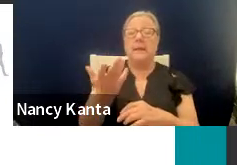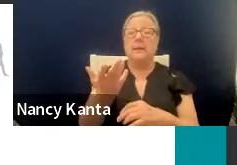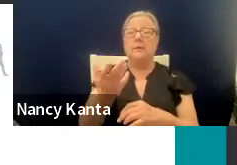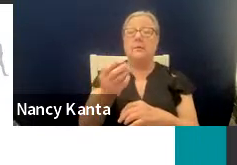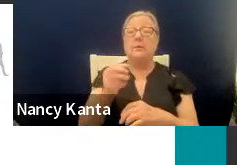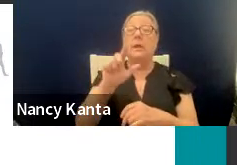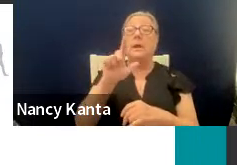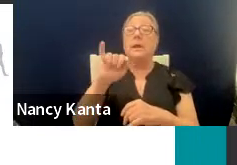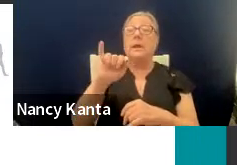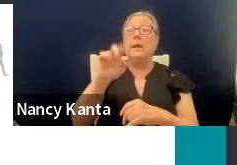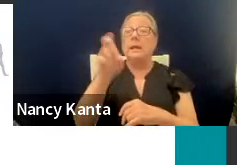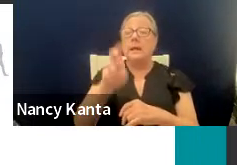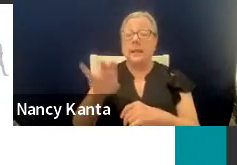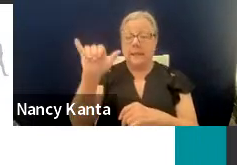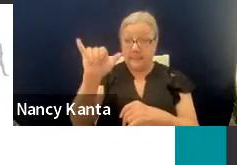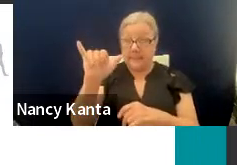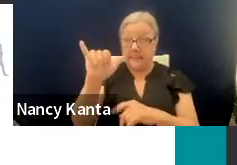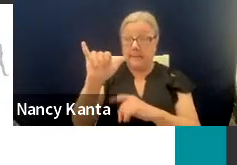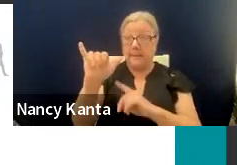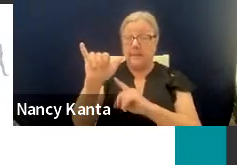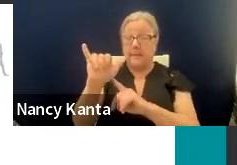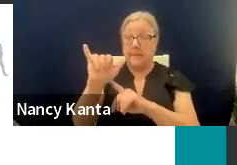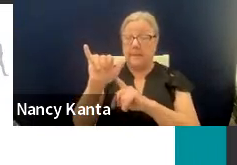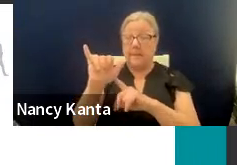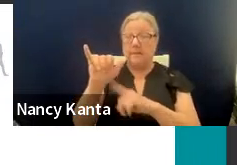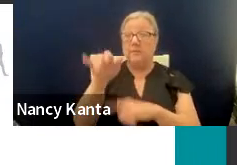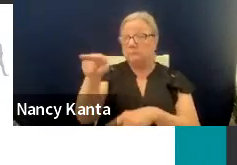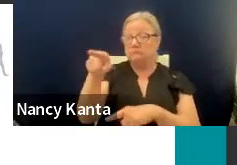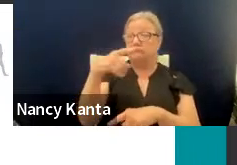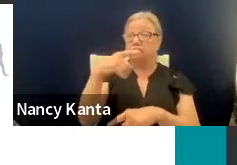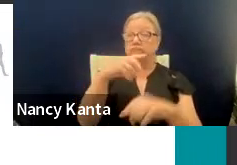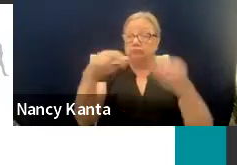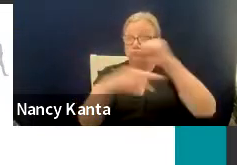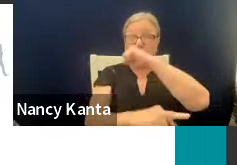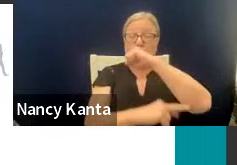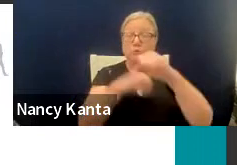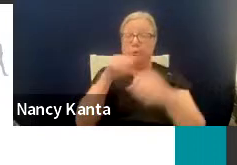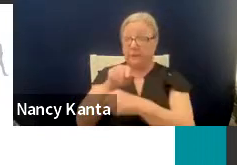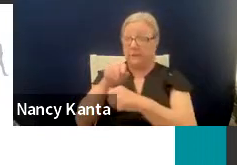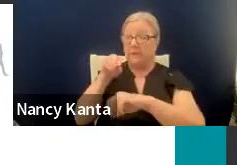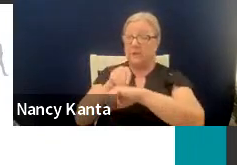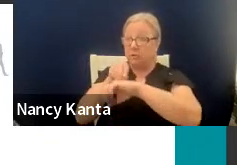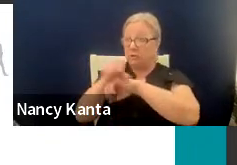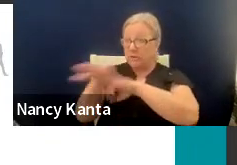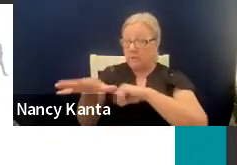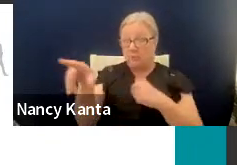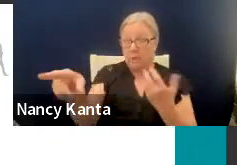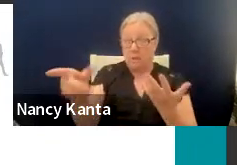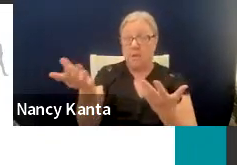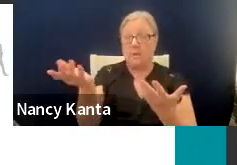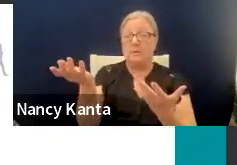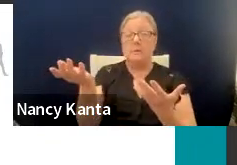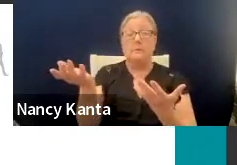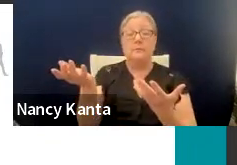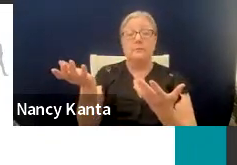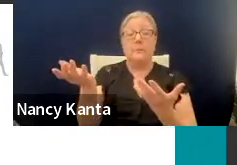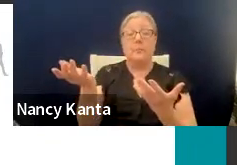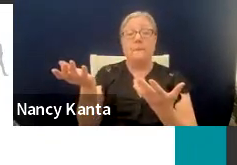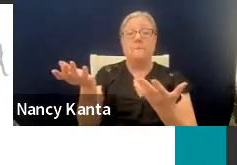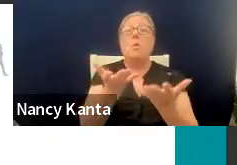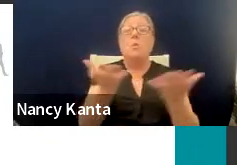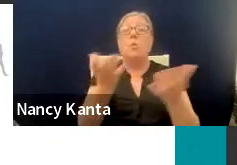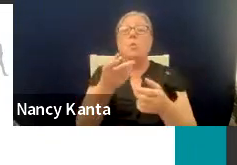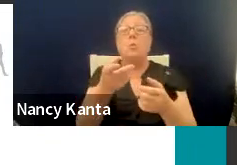is impacts what you would like, what you think is best